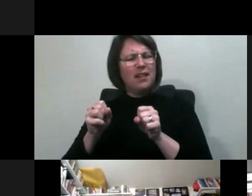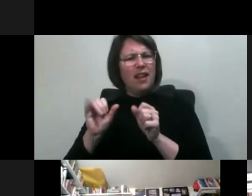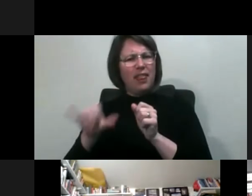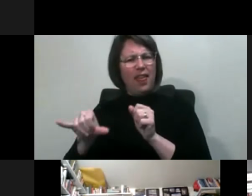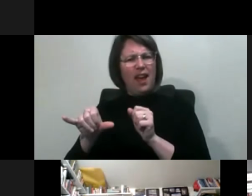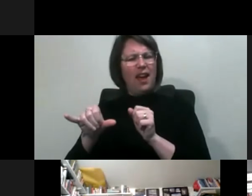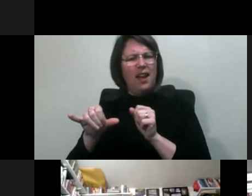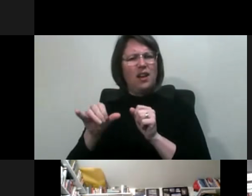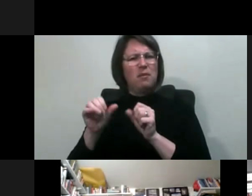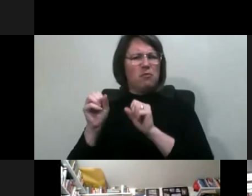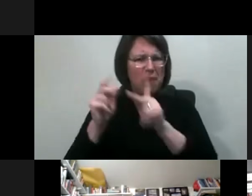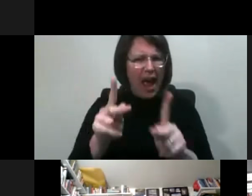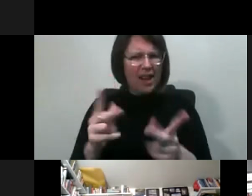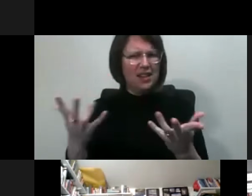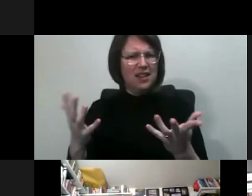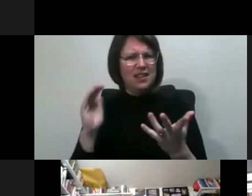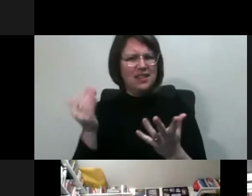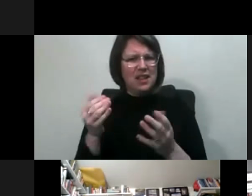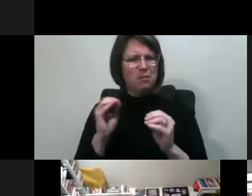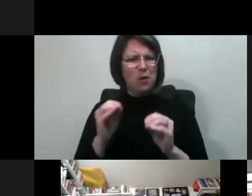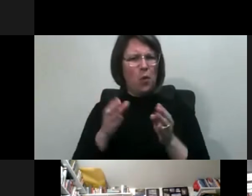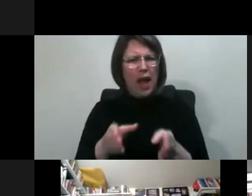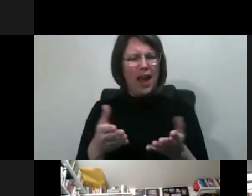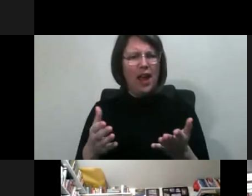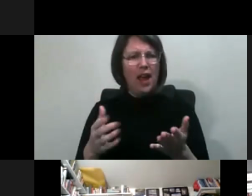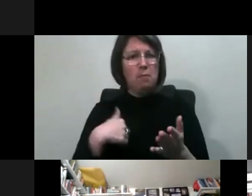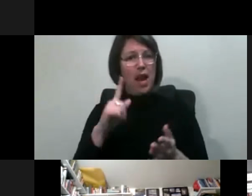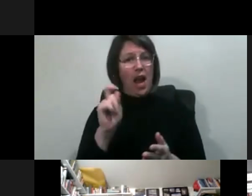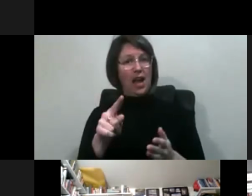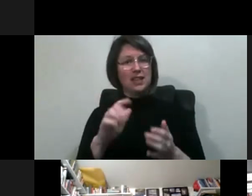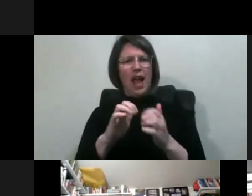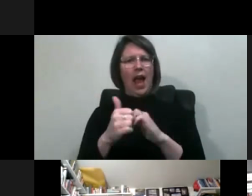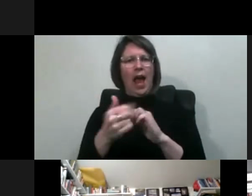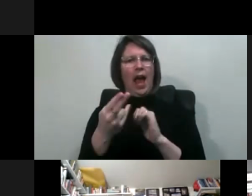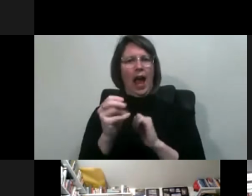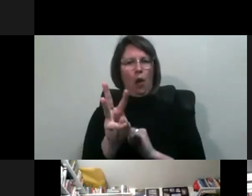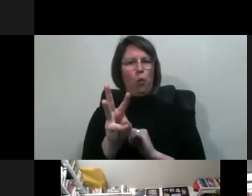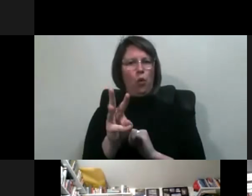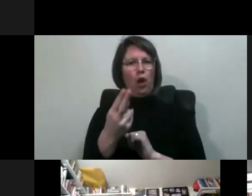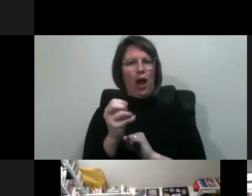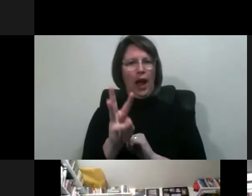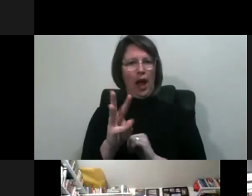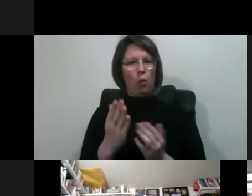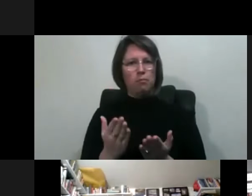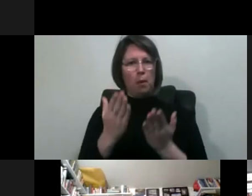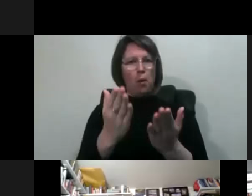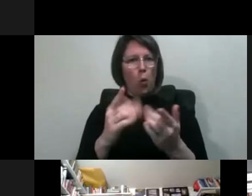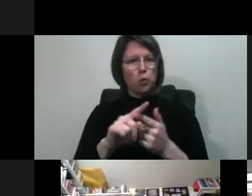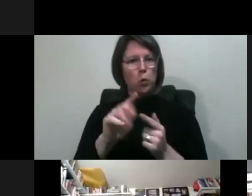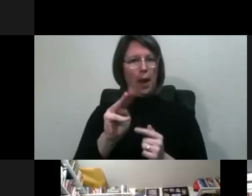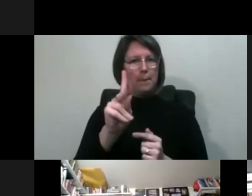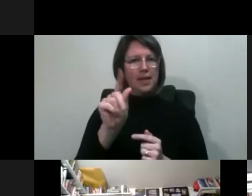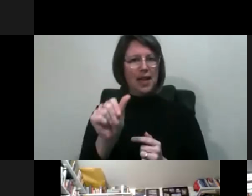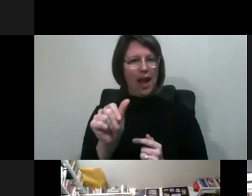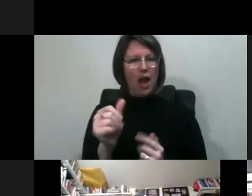this restored. So if I could ask a question is, how would we propose to the MBTA to